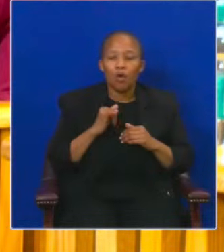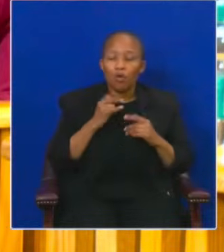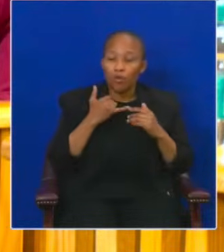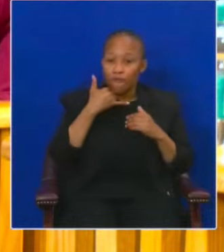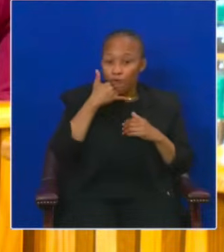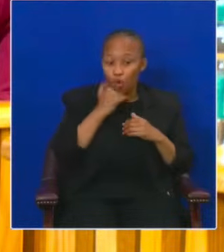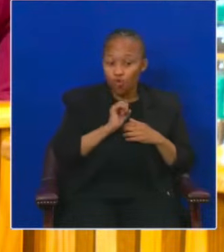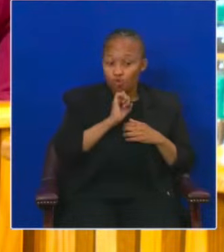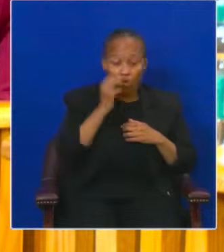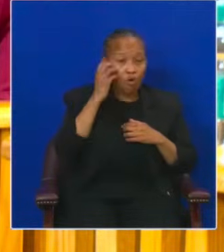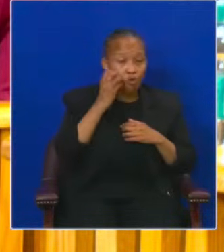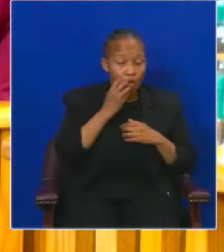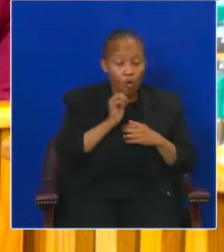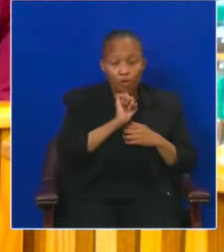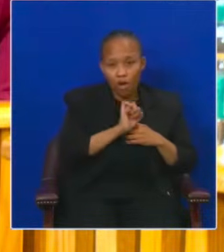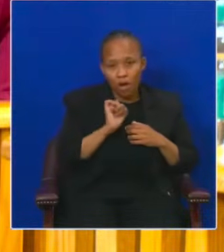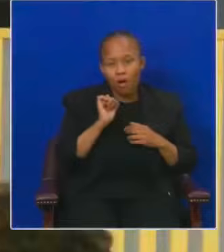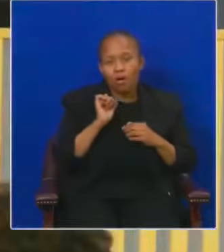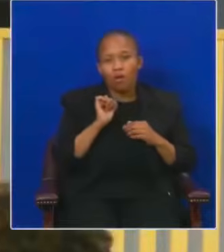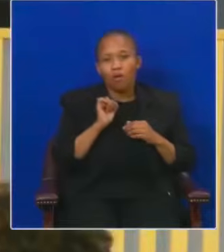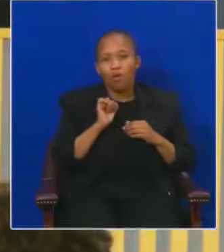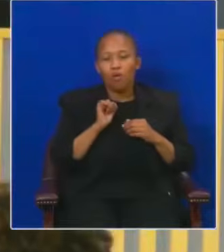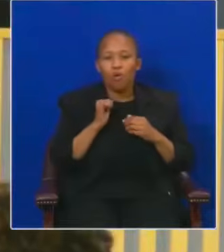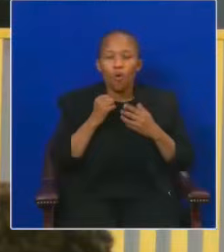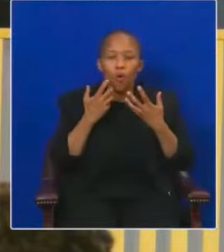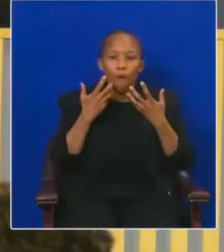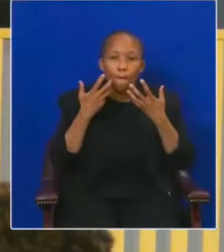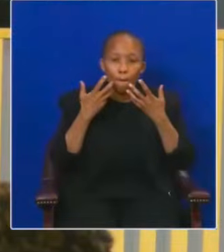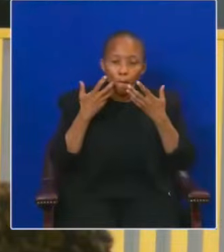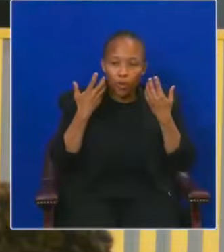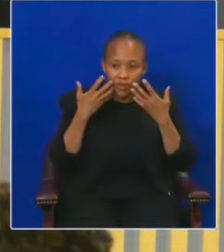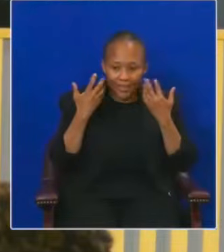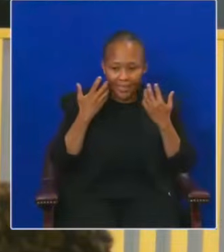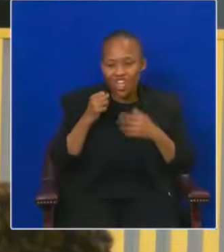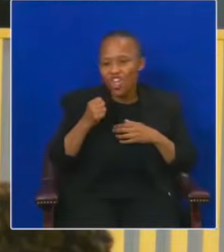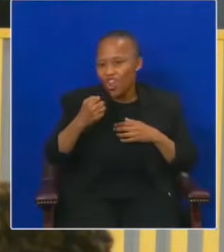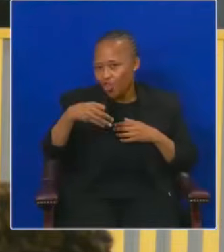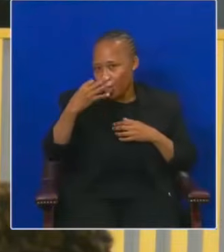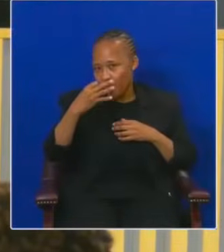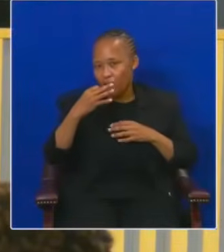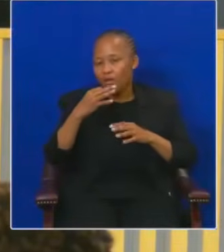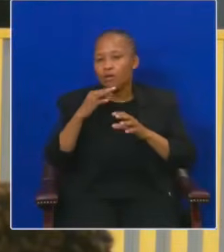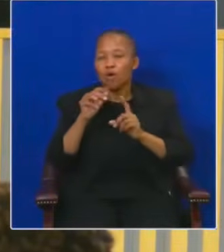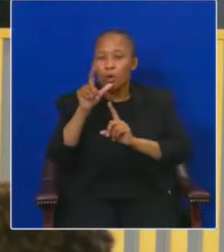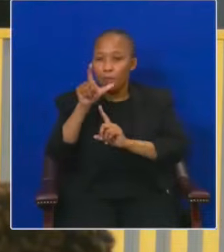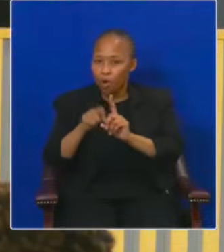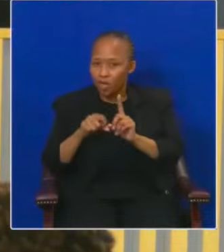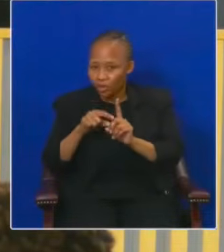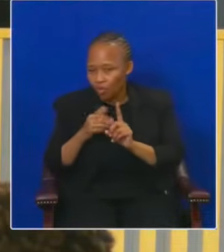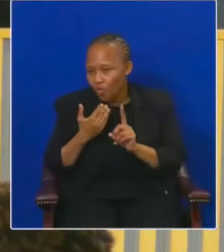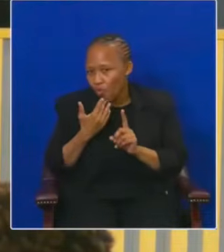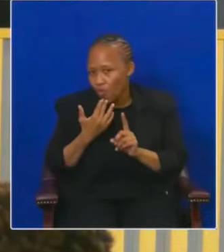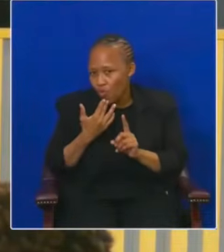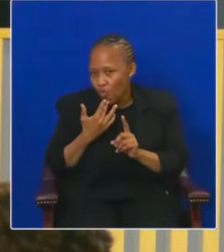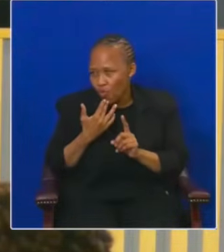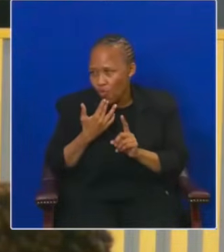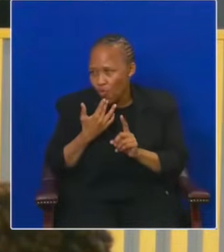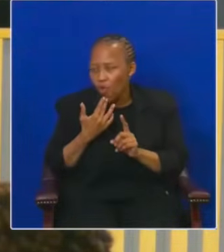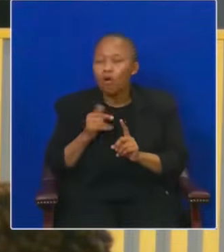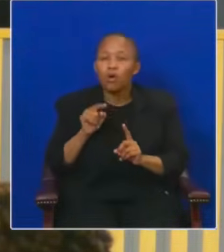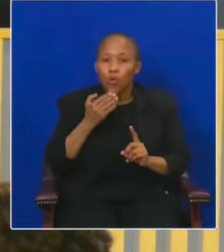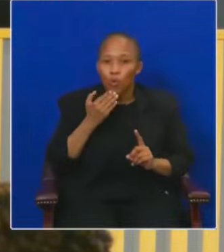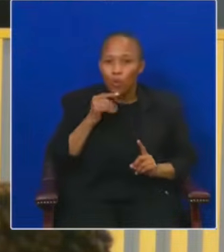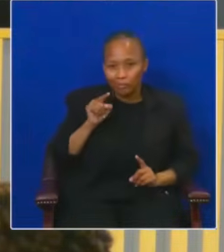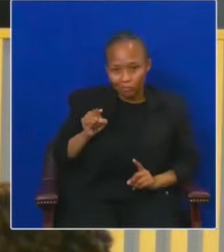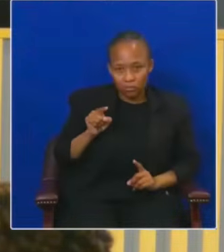person, the third party, is a person known as Mr. Brown Mokhosi. Thank